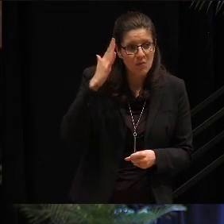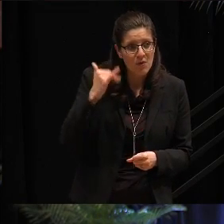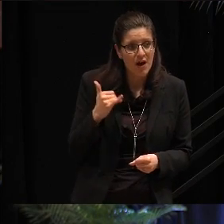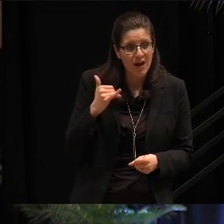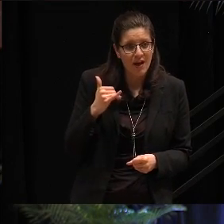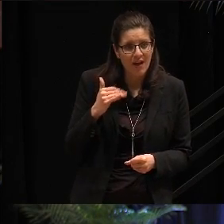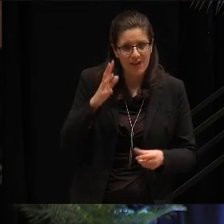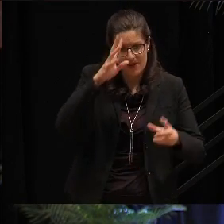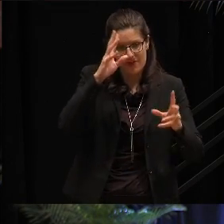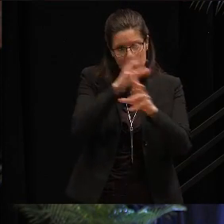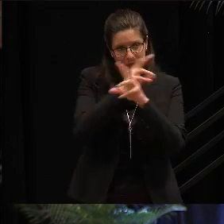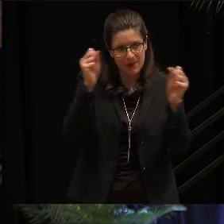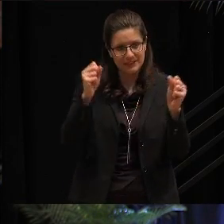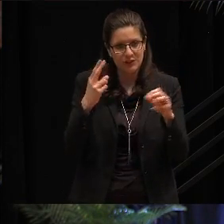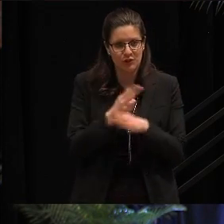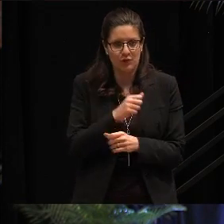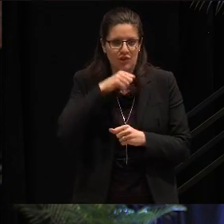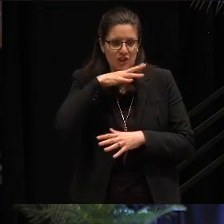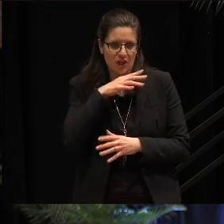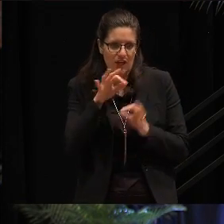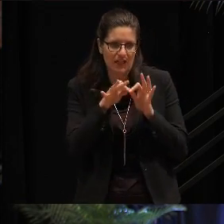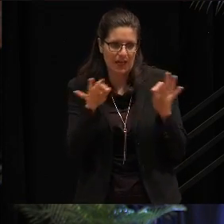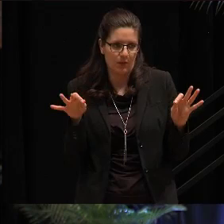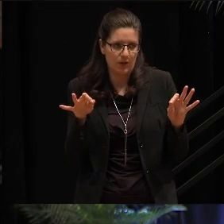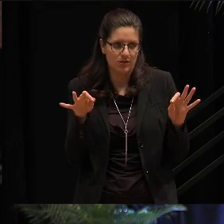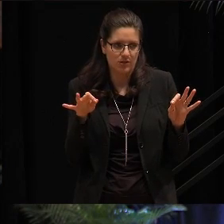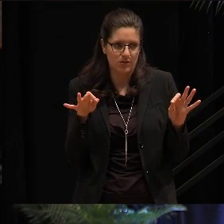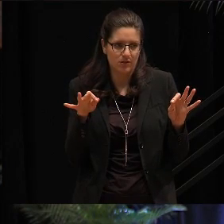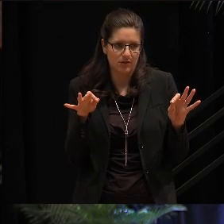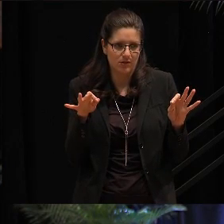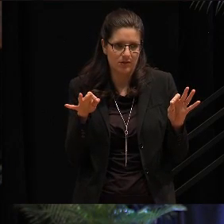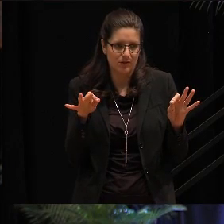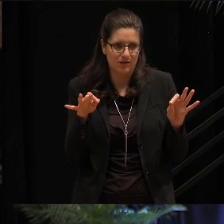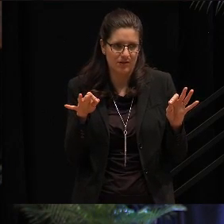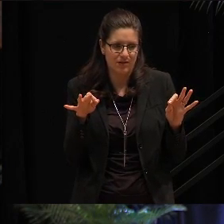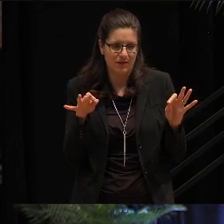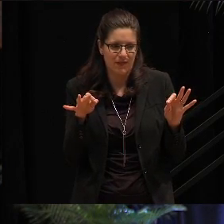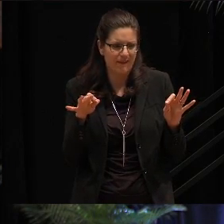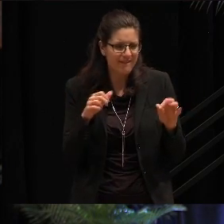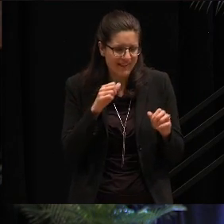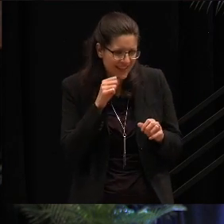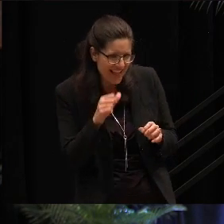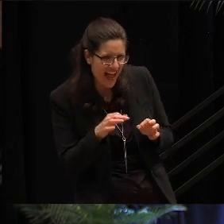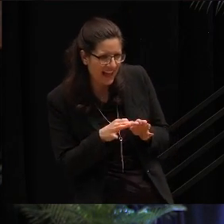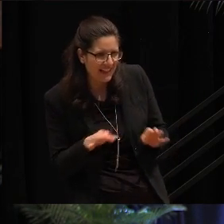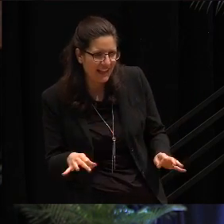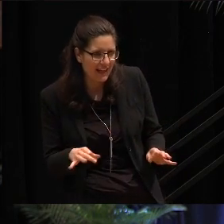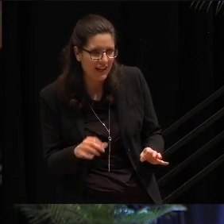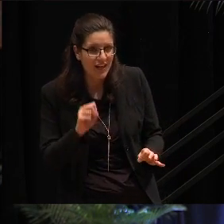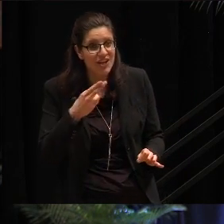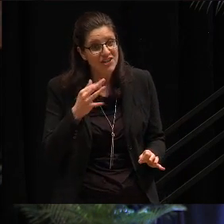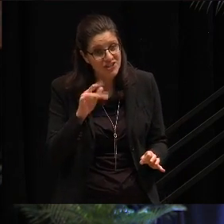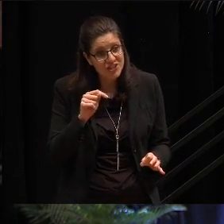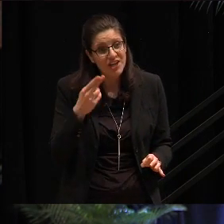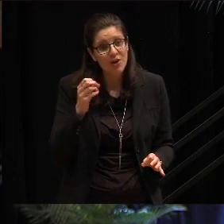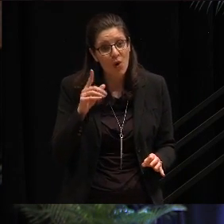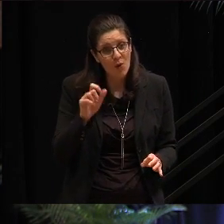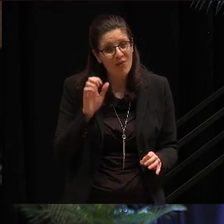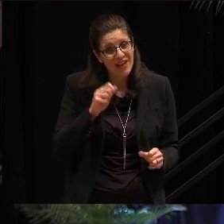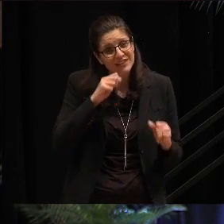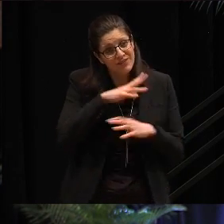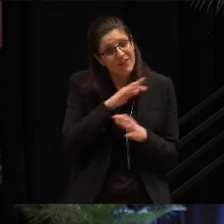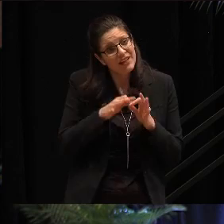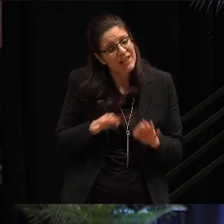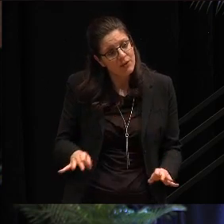example, that the president uses filthy language. Were you, Not filthy language. Let me finish. Come on, using shithole is filthy language. All